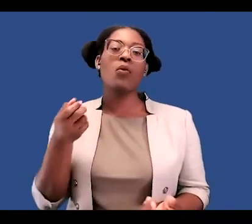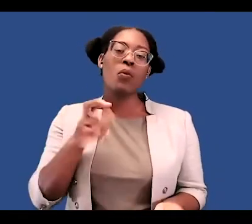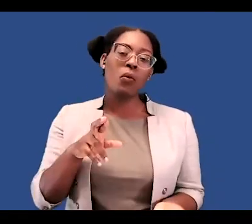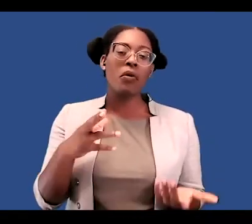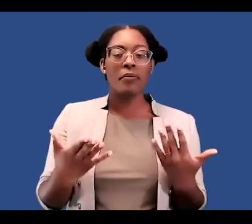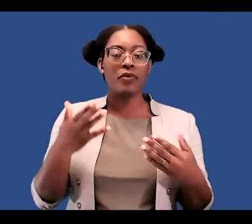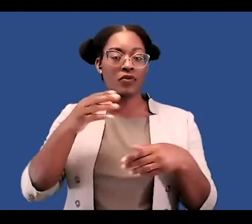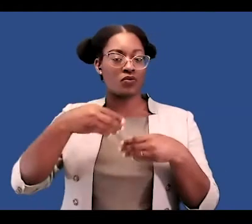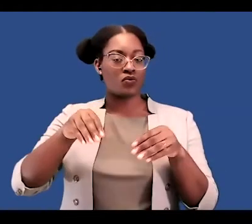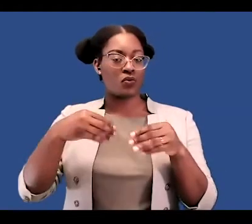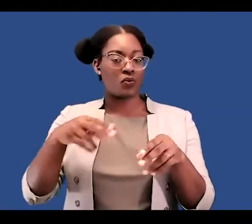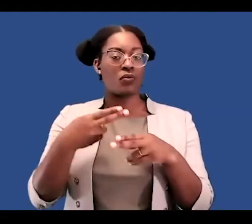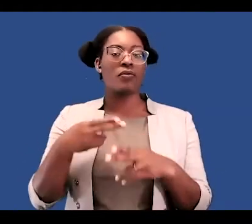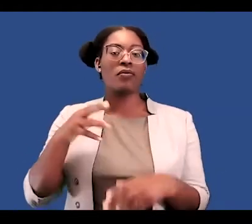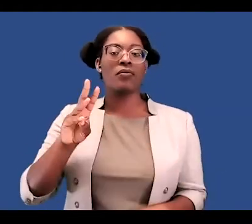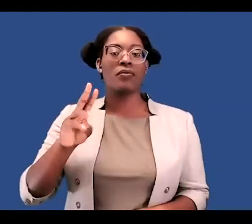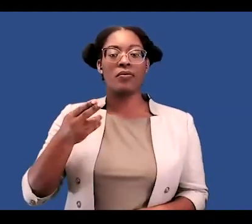Whole Foods, or